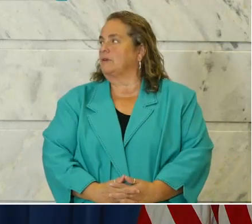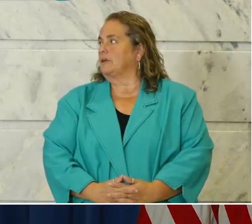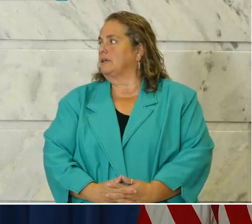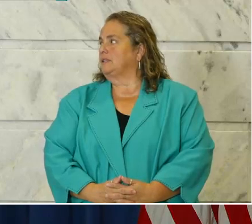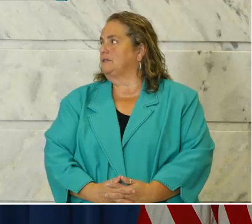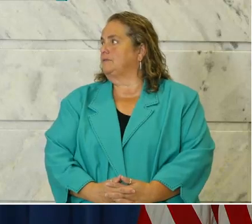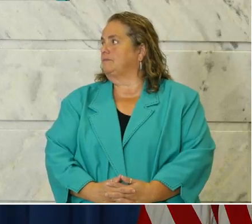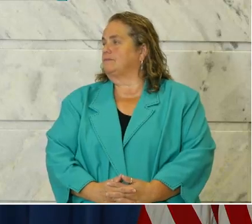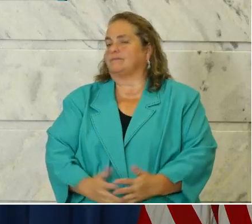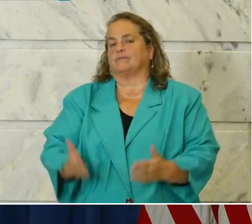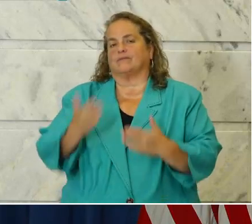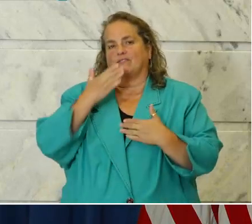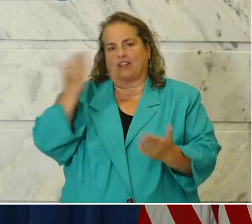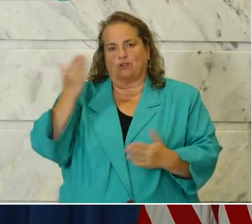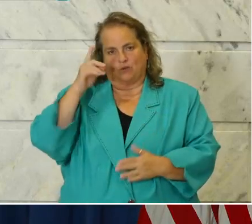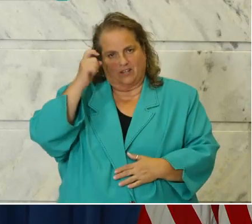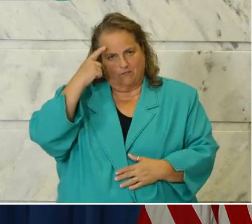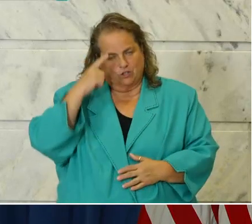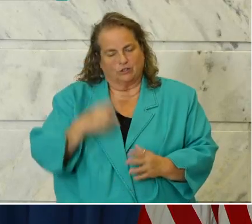Thank you, Governor.